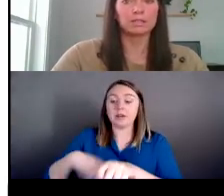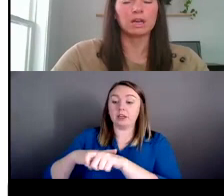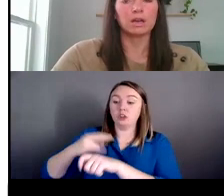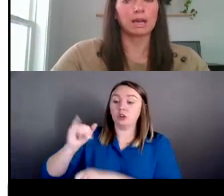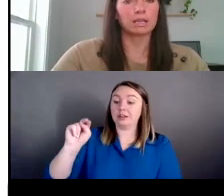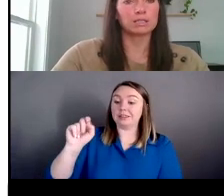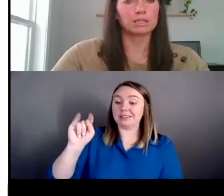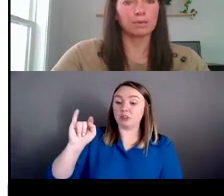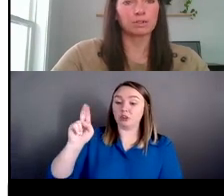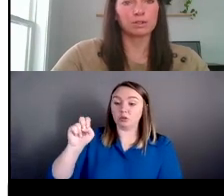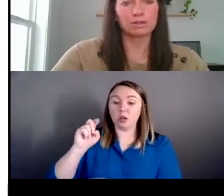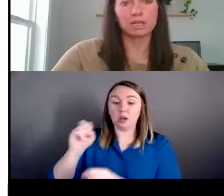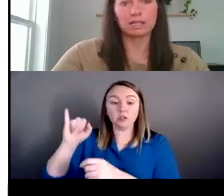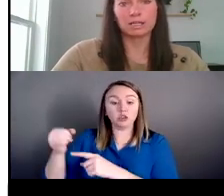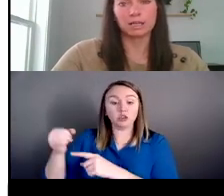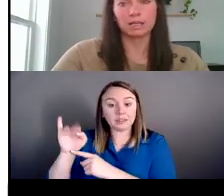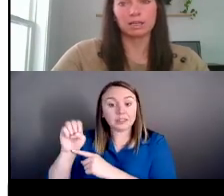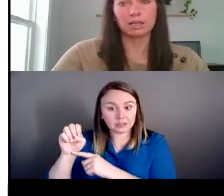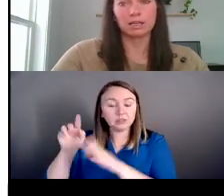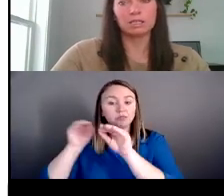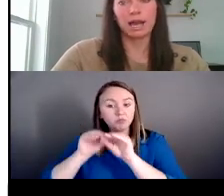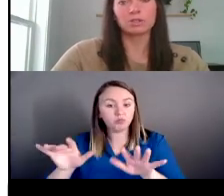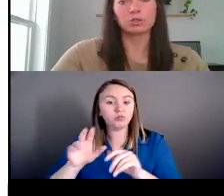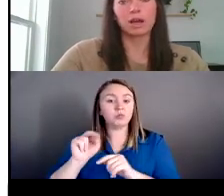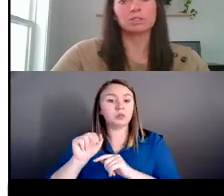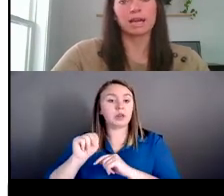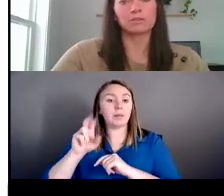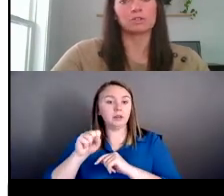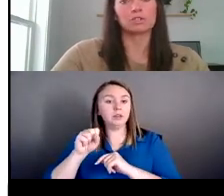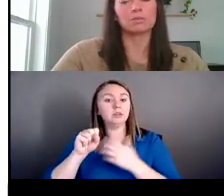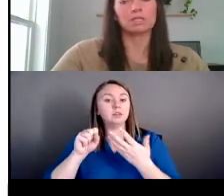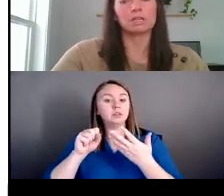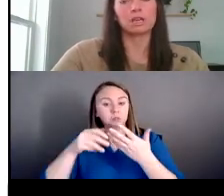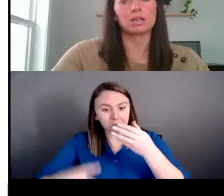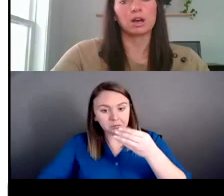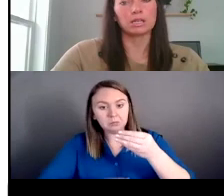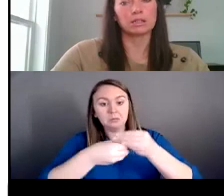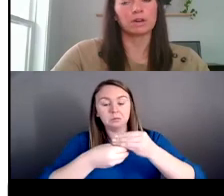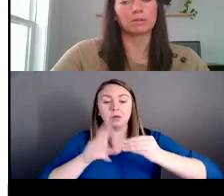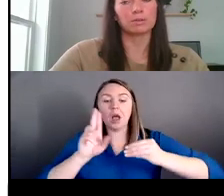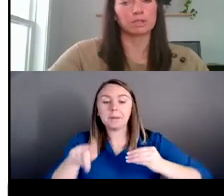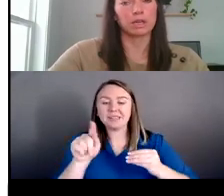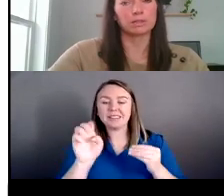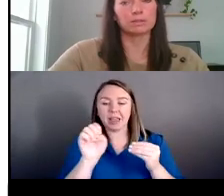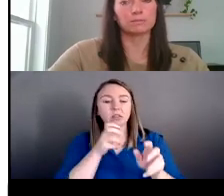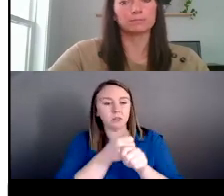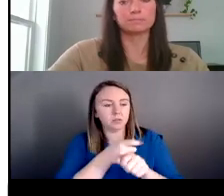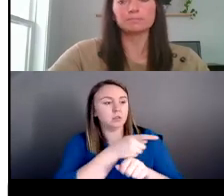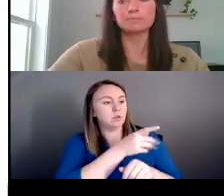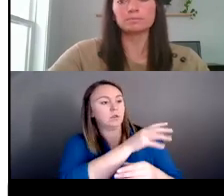NamUs back in December 2018 to add tribal data fields to missing and unidentified person